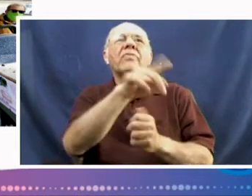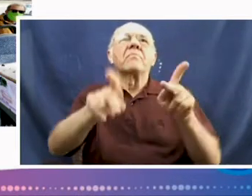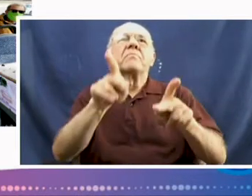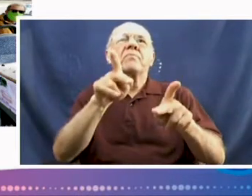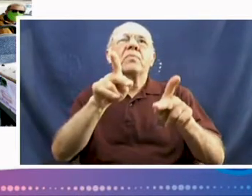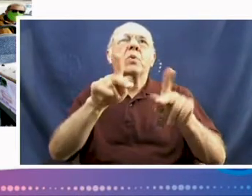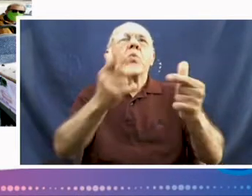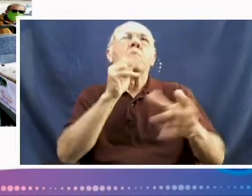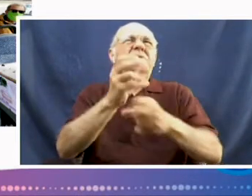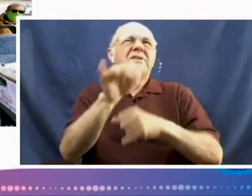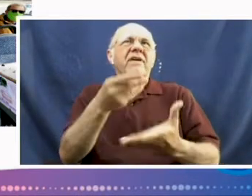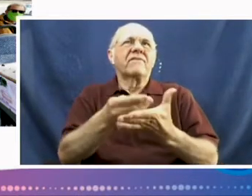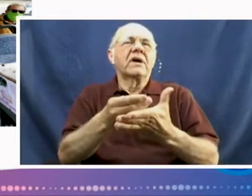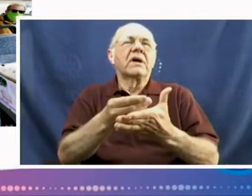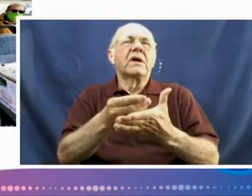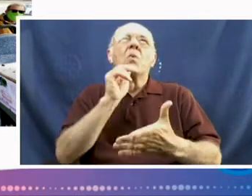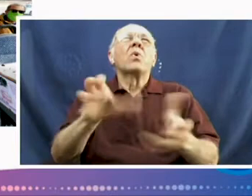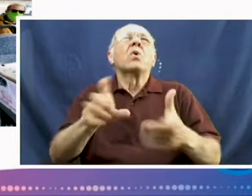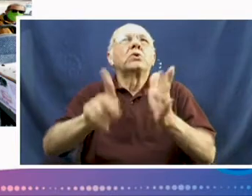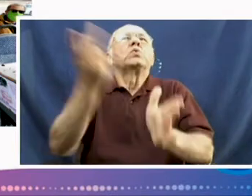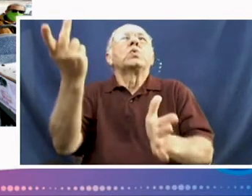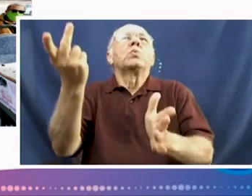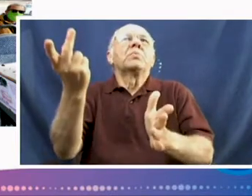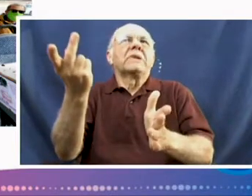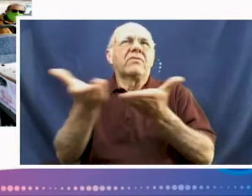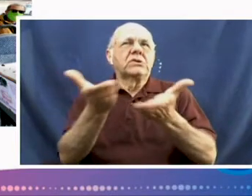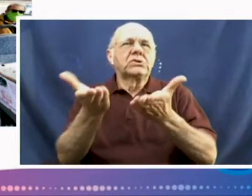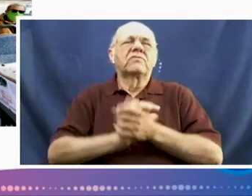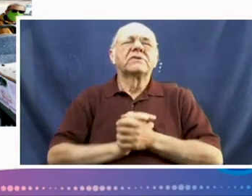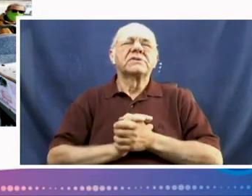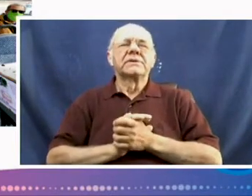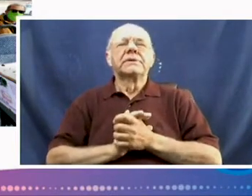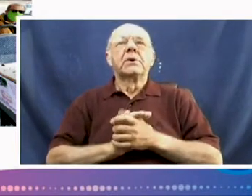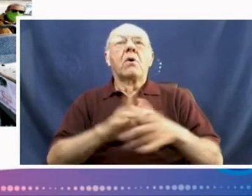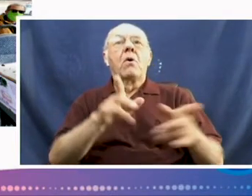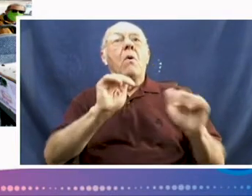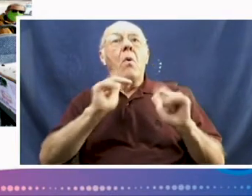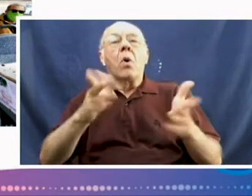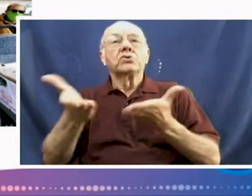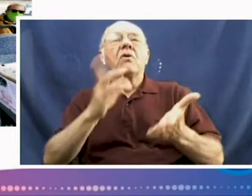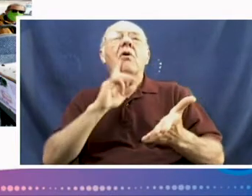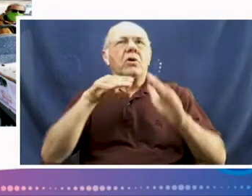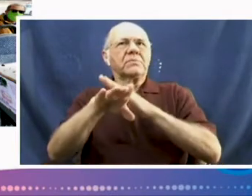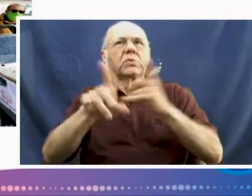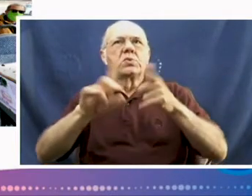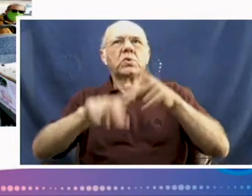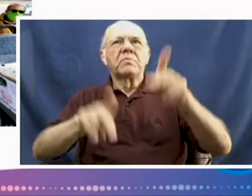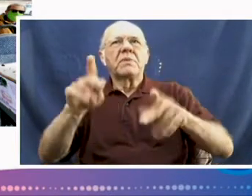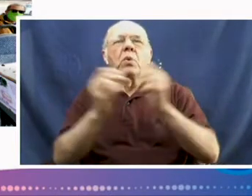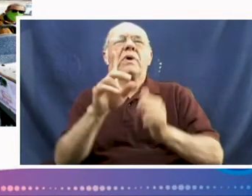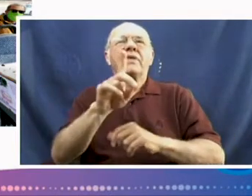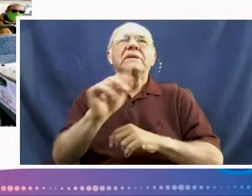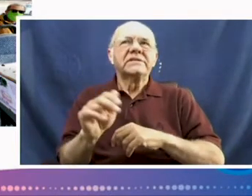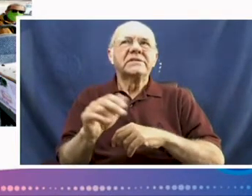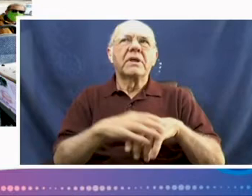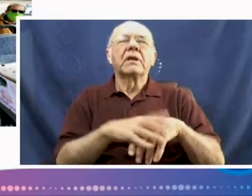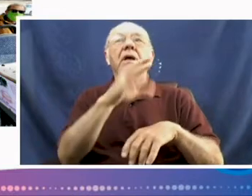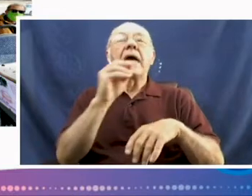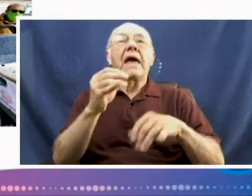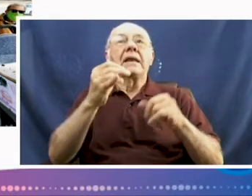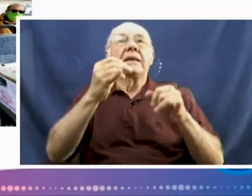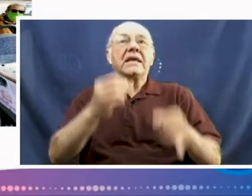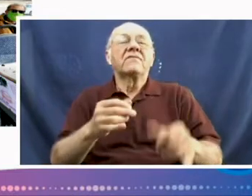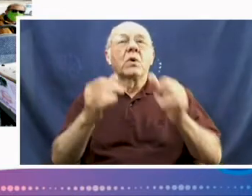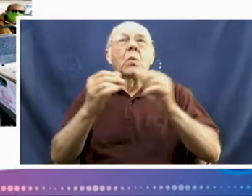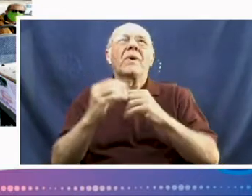is no duplication of service. All services are accessible to individuals with disabilities and individuals with limited